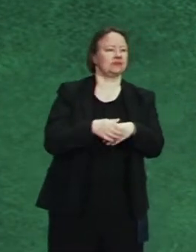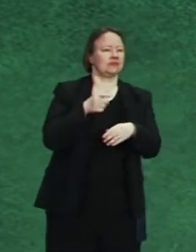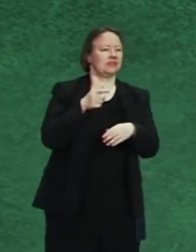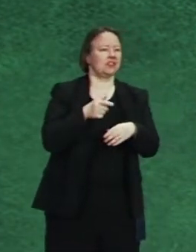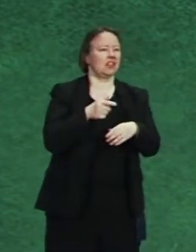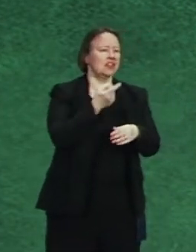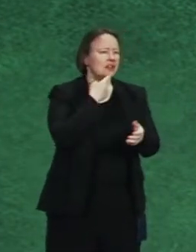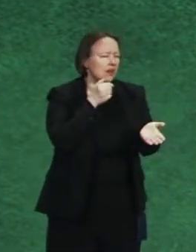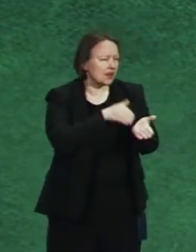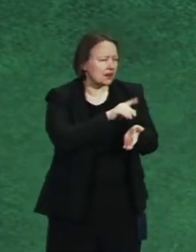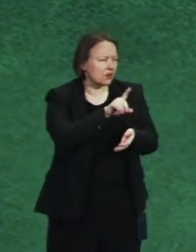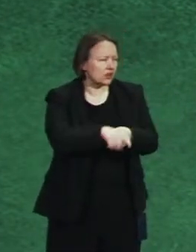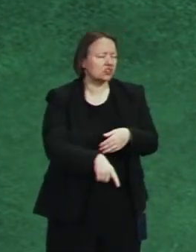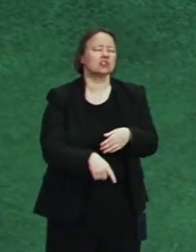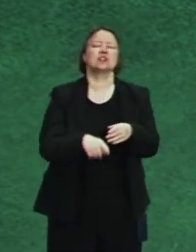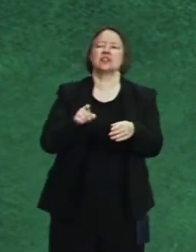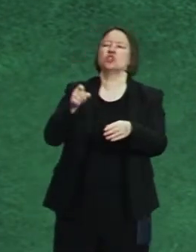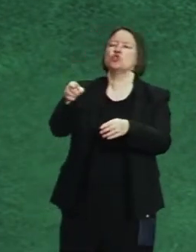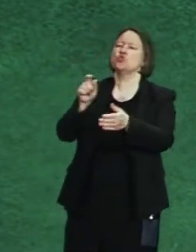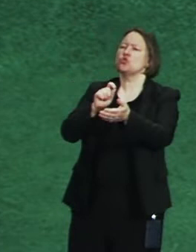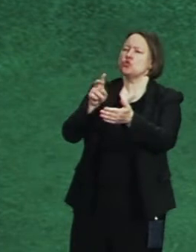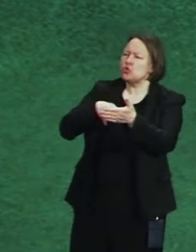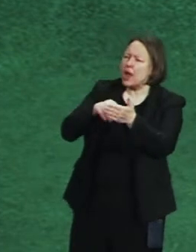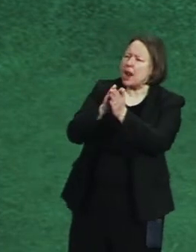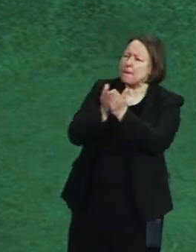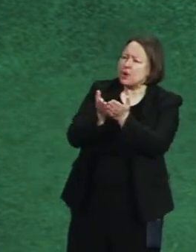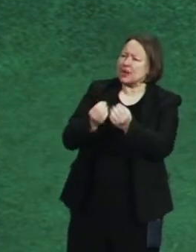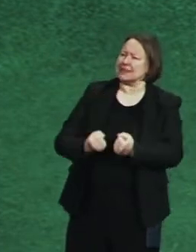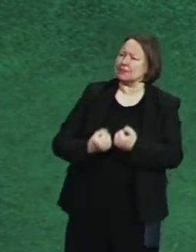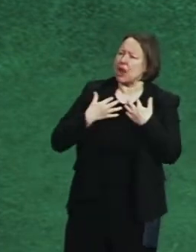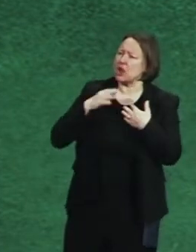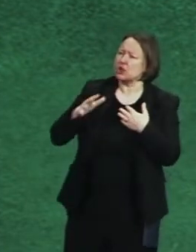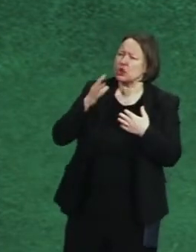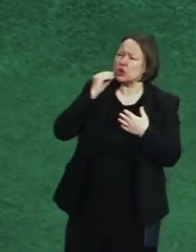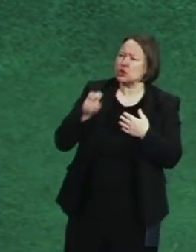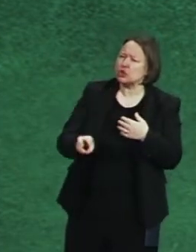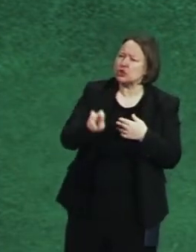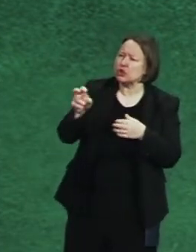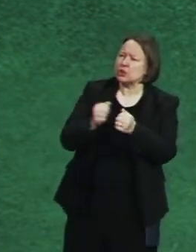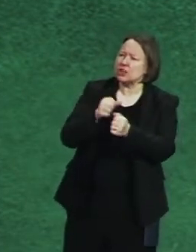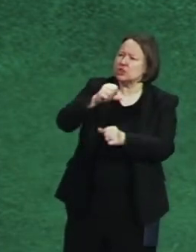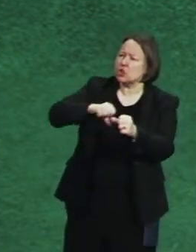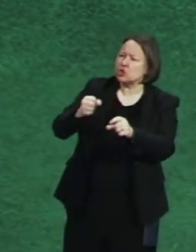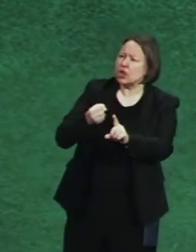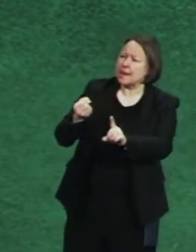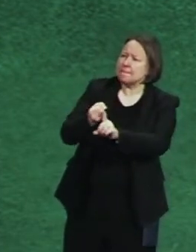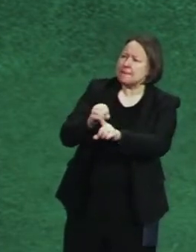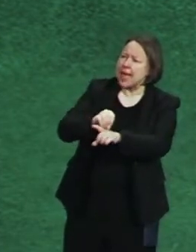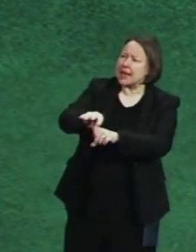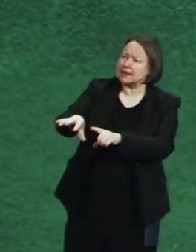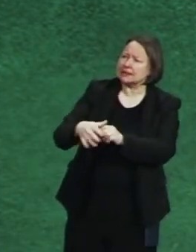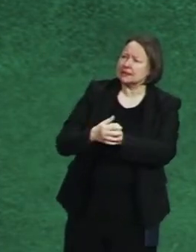question. A book that you read that inspired your journey in social impact.